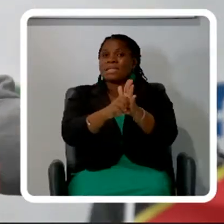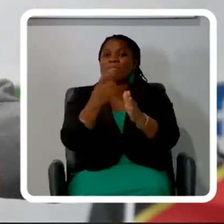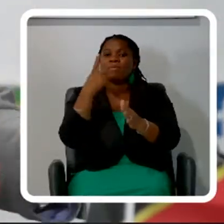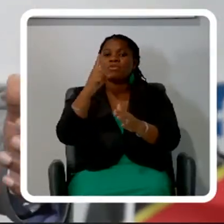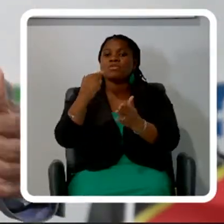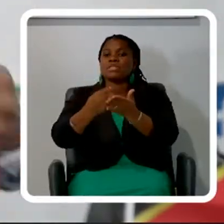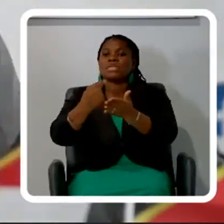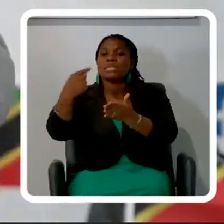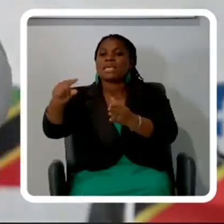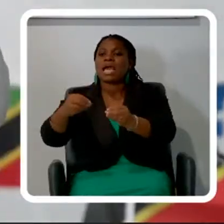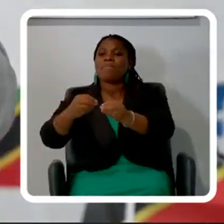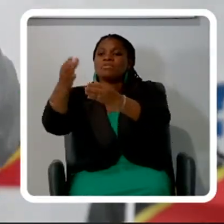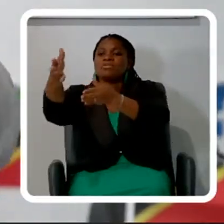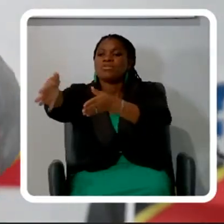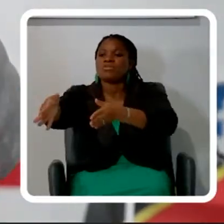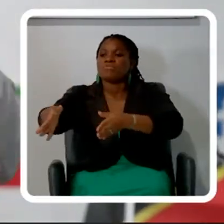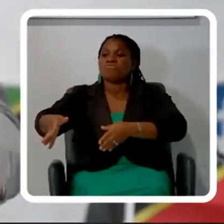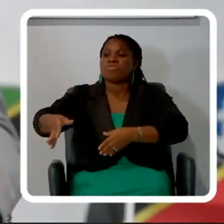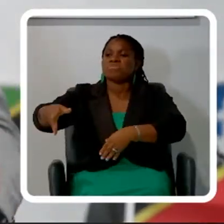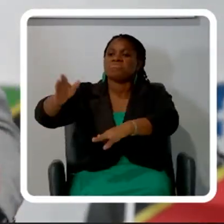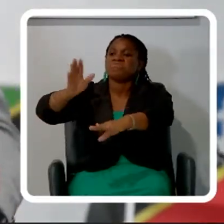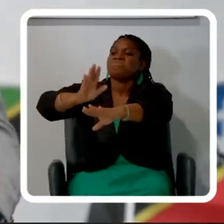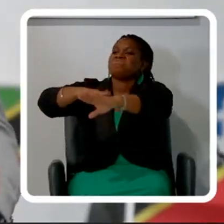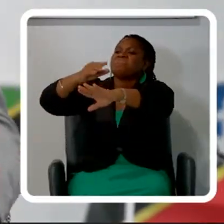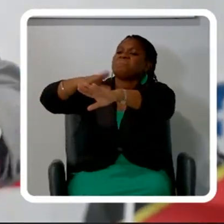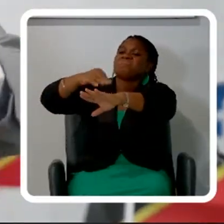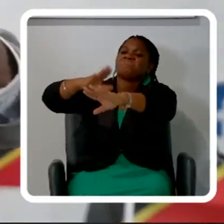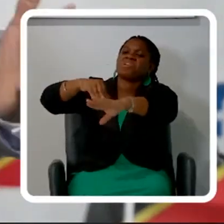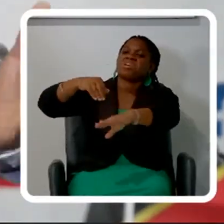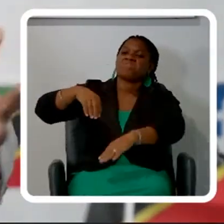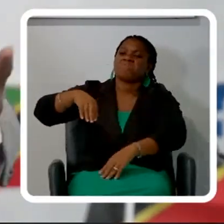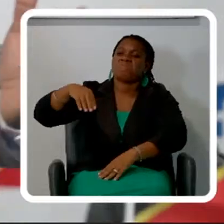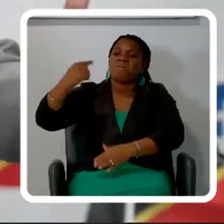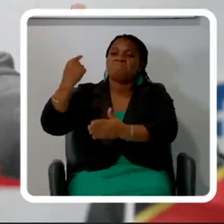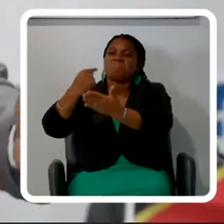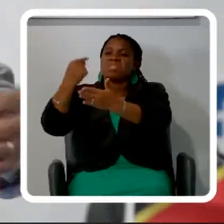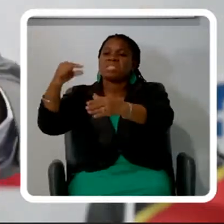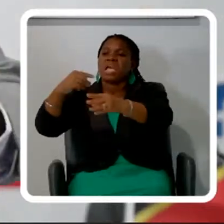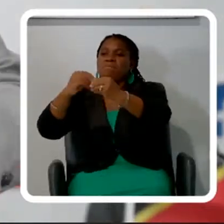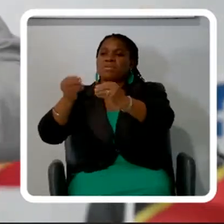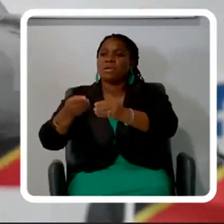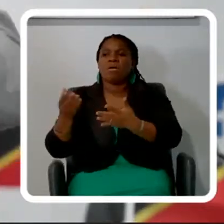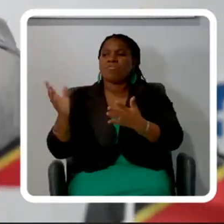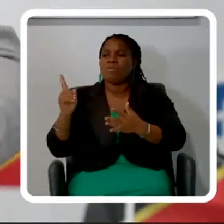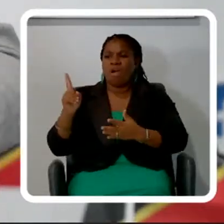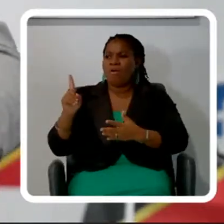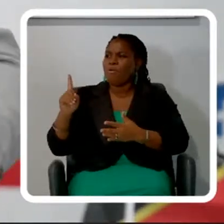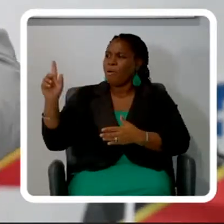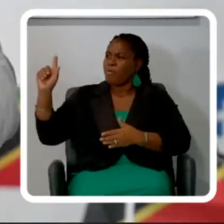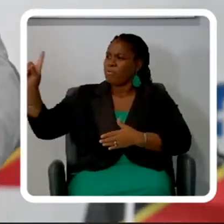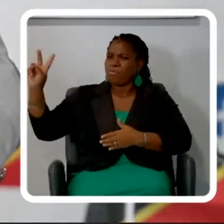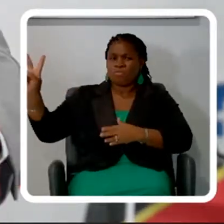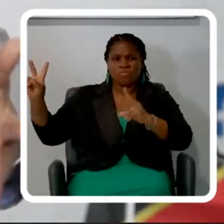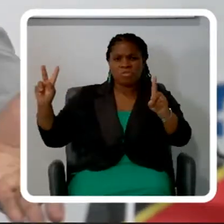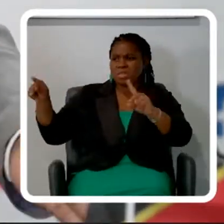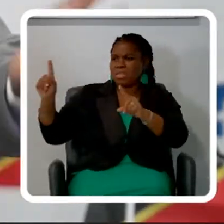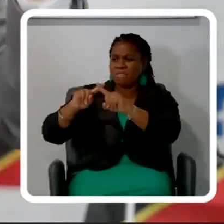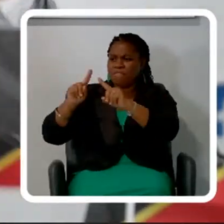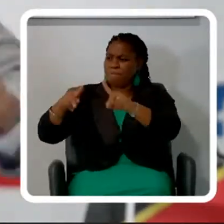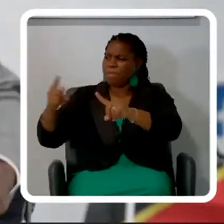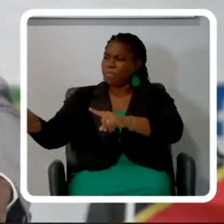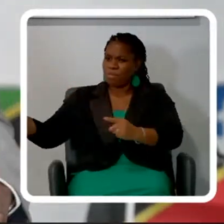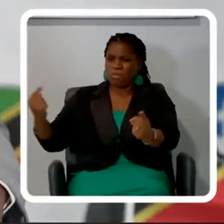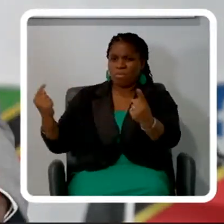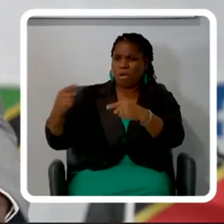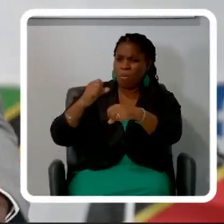there, some people might say, I'm called solid waste to pick up the trash can. Well, how about if 5 citizens come together and said it's our responsibility to keep our community